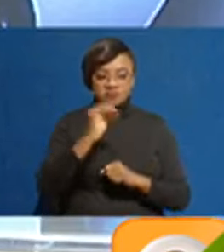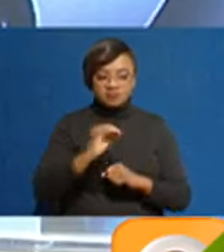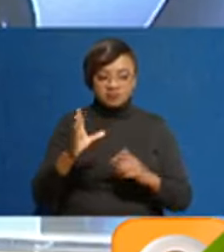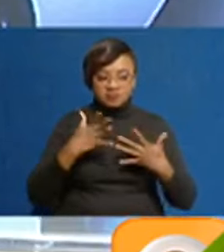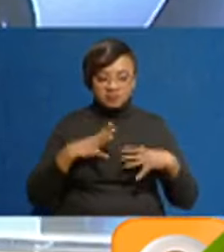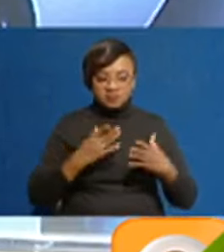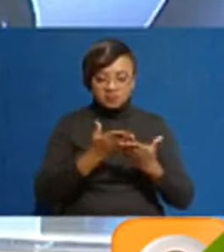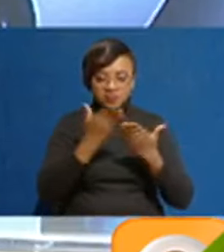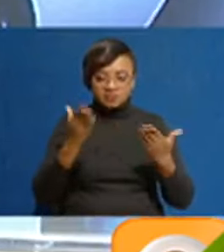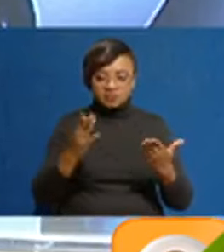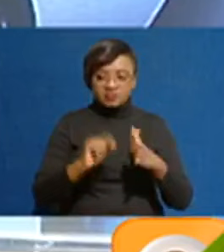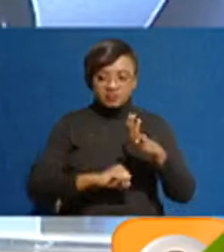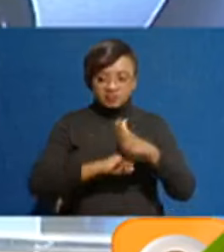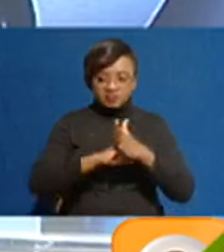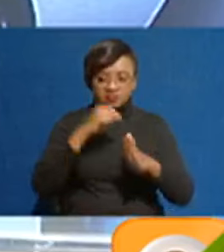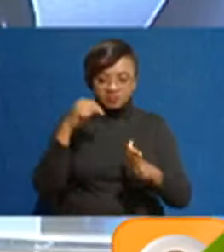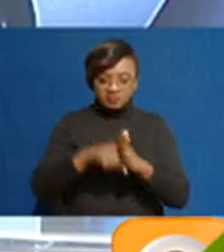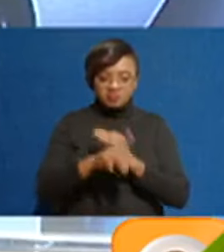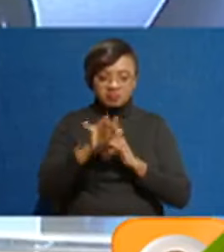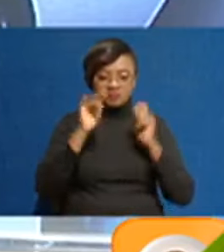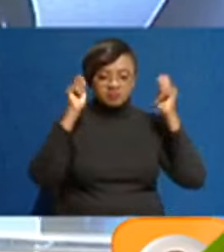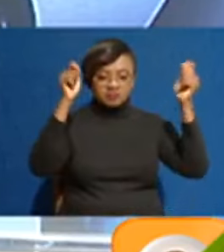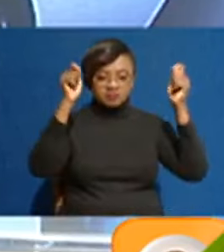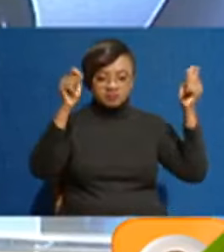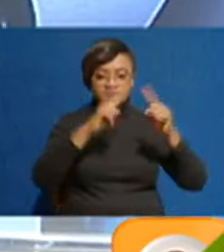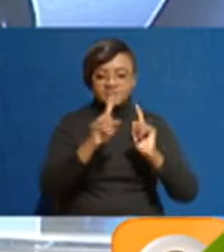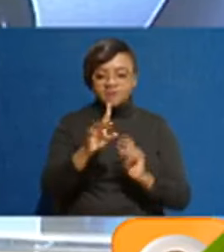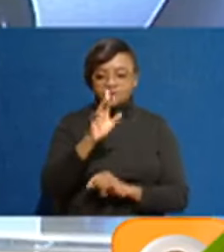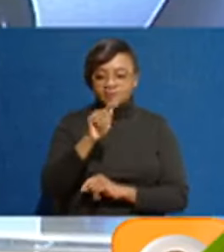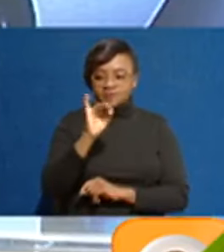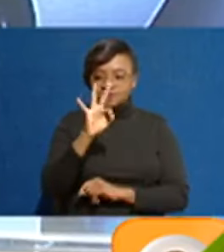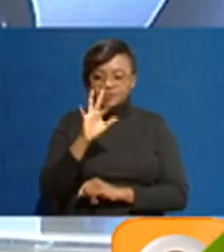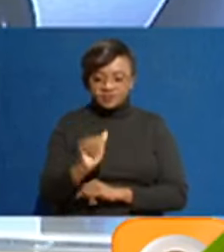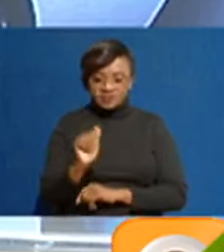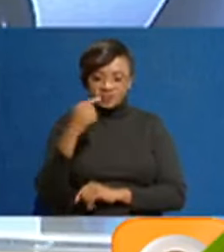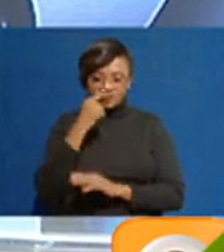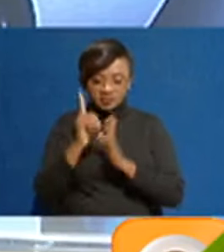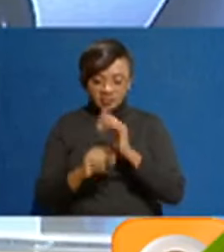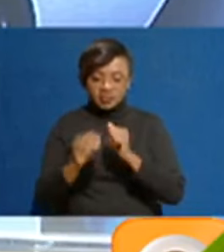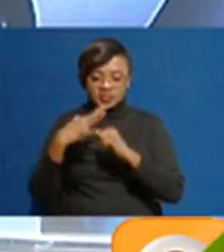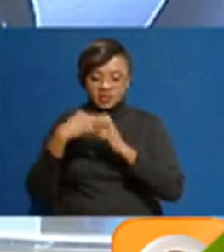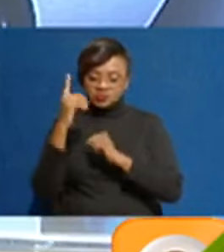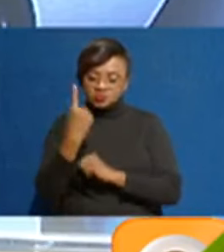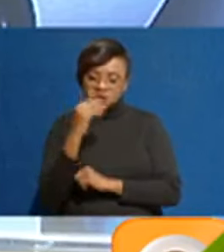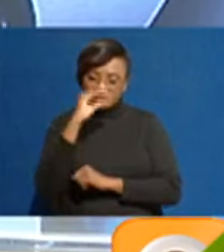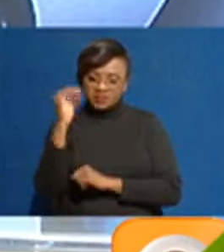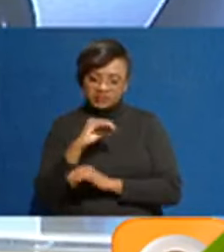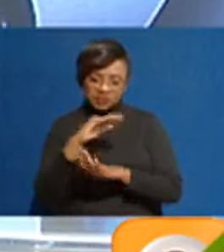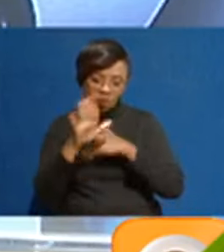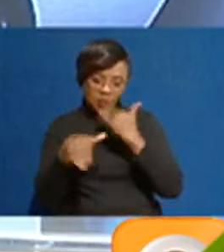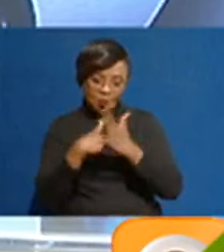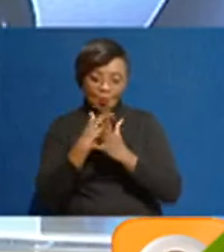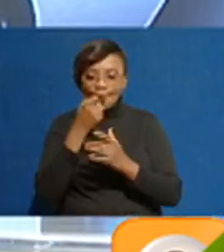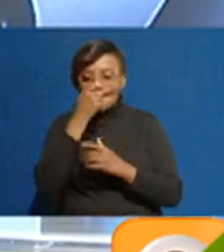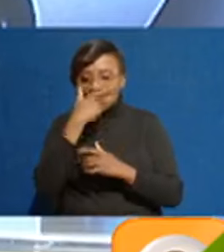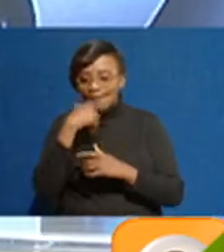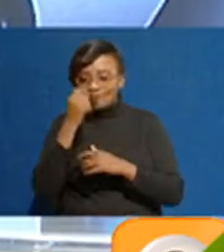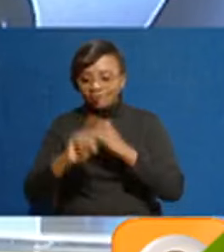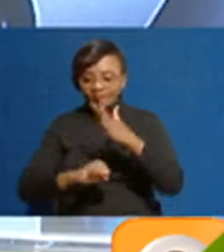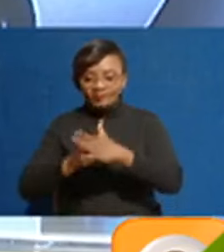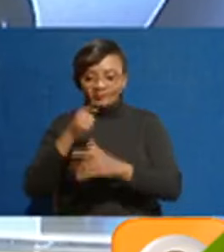Gen Z support the demos, while TIFA Research shows 81% across all age groups support the protests.